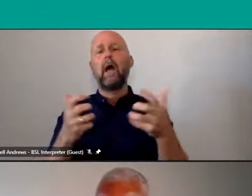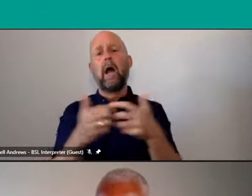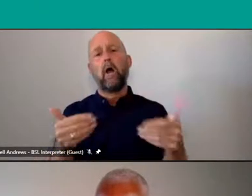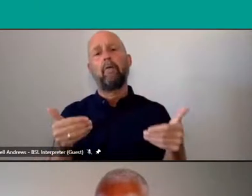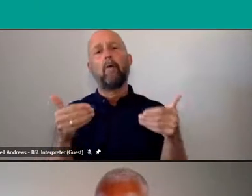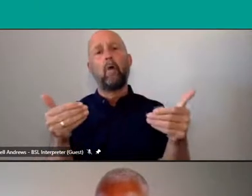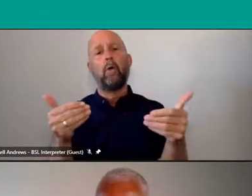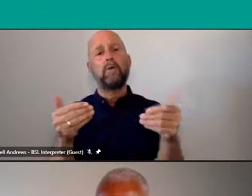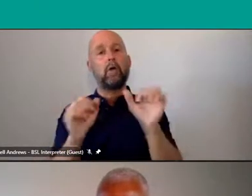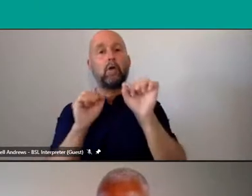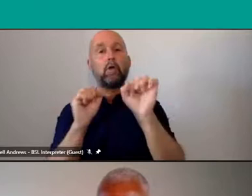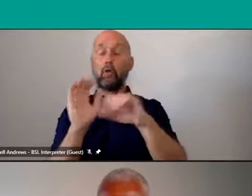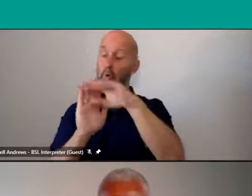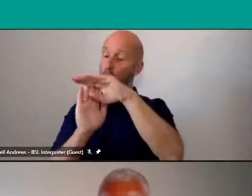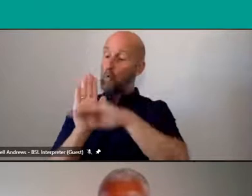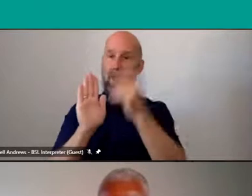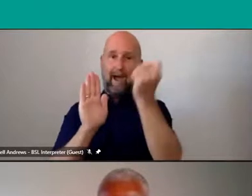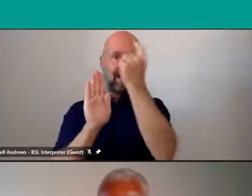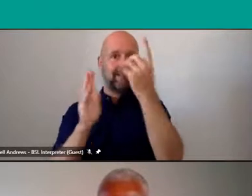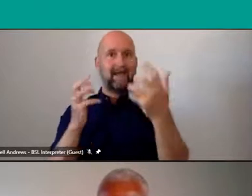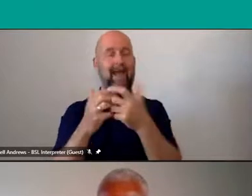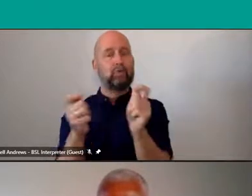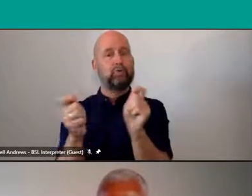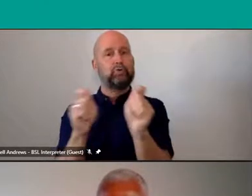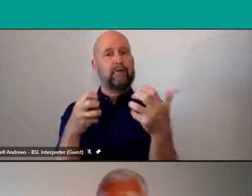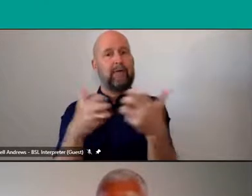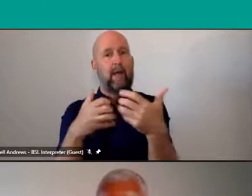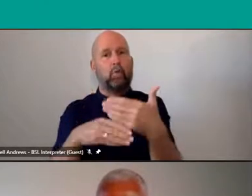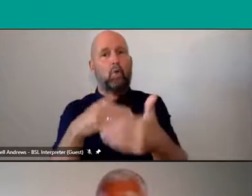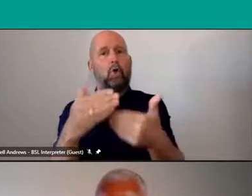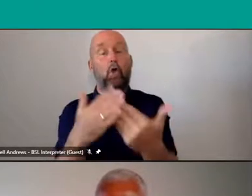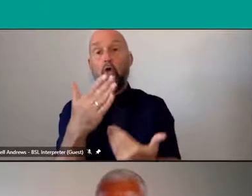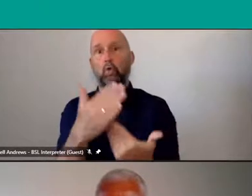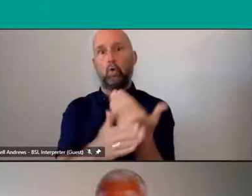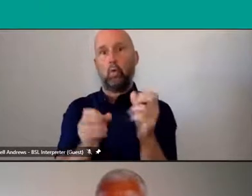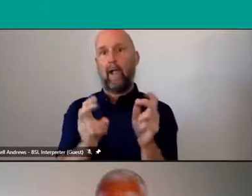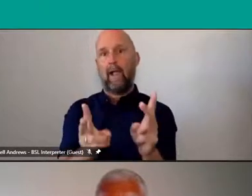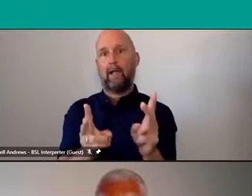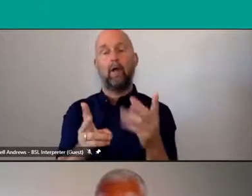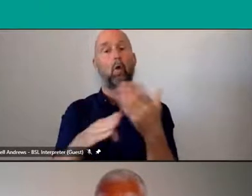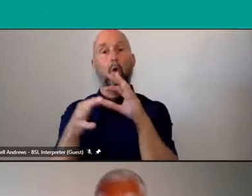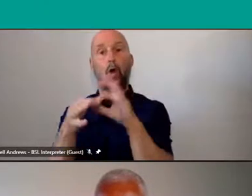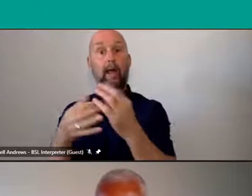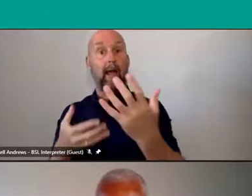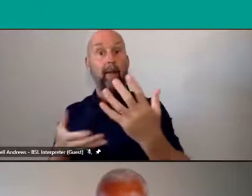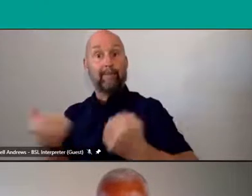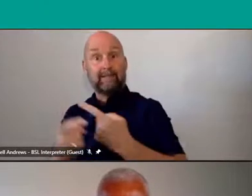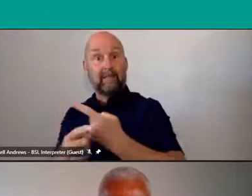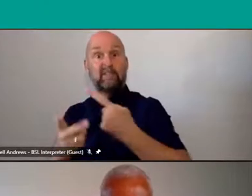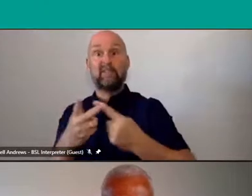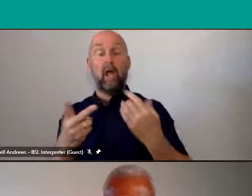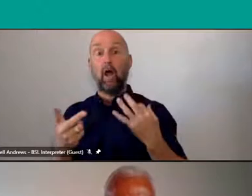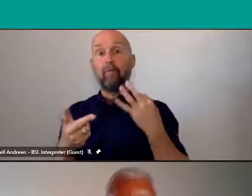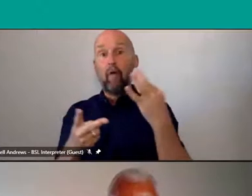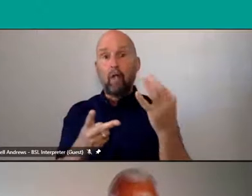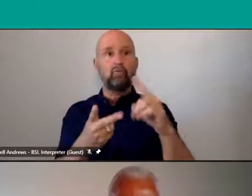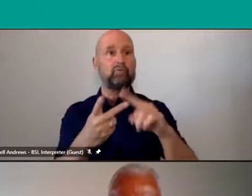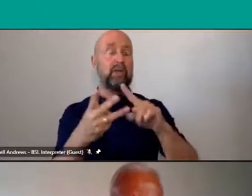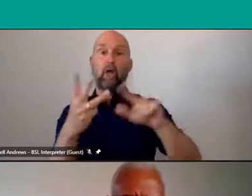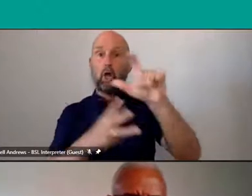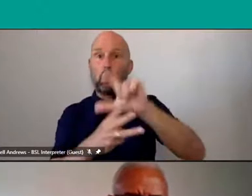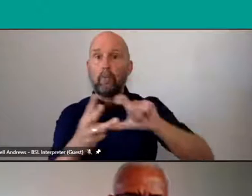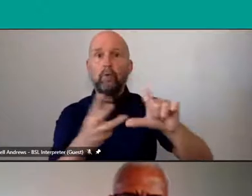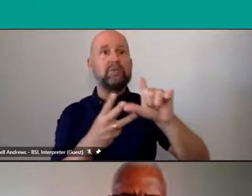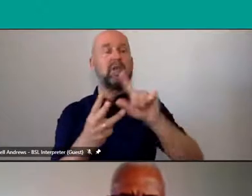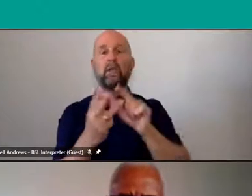your ideas for new ways of working and work with our partners from across business, the voluntary, community, faith